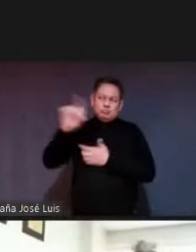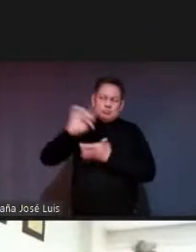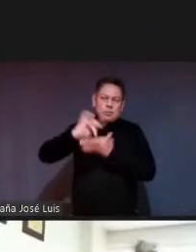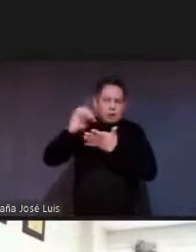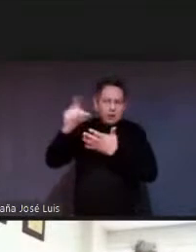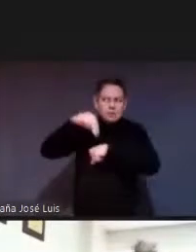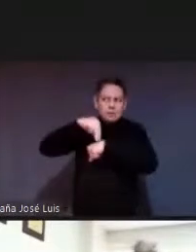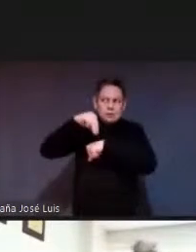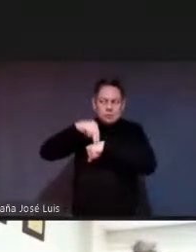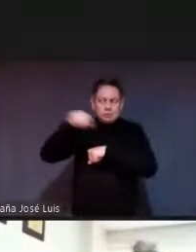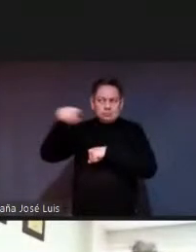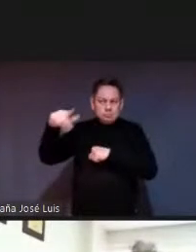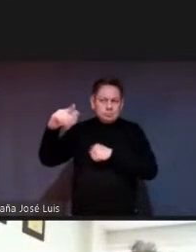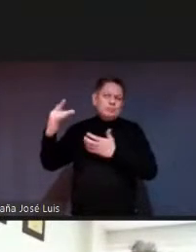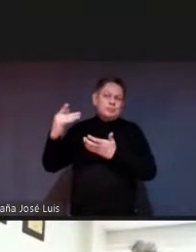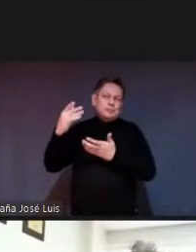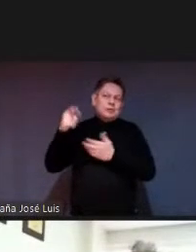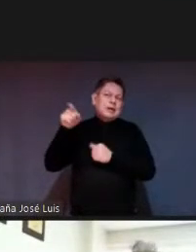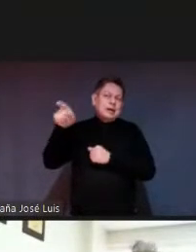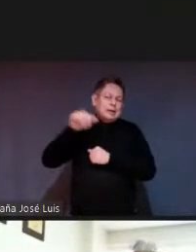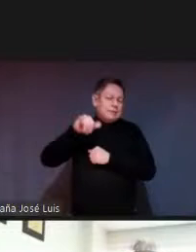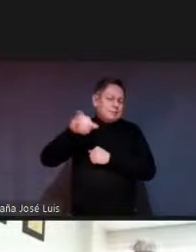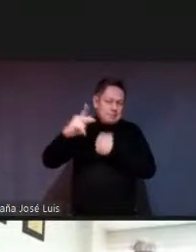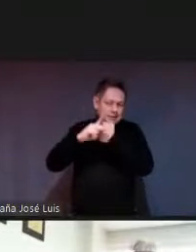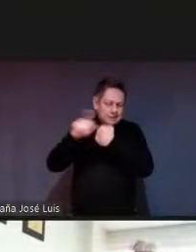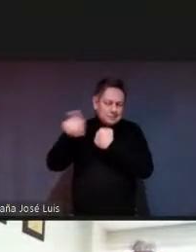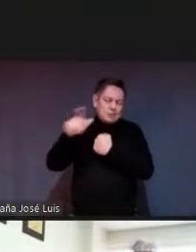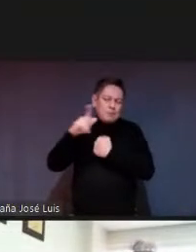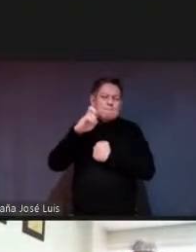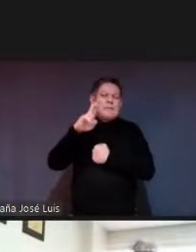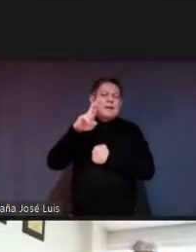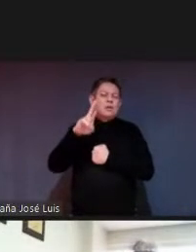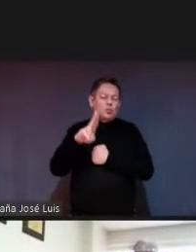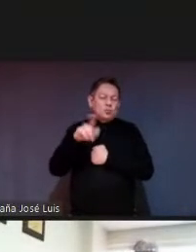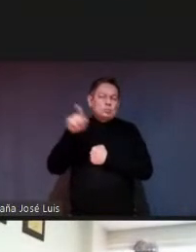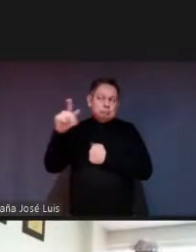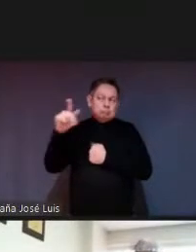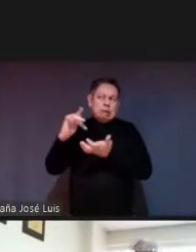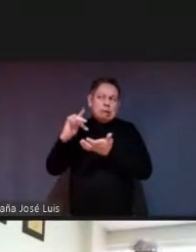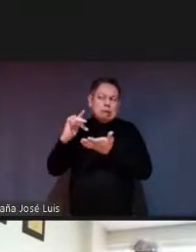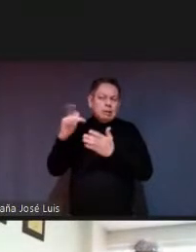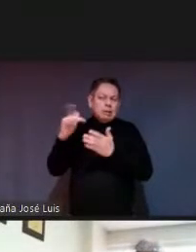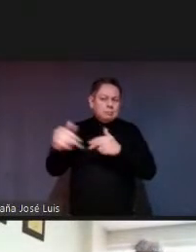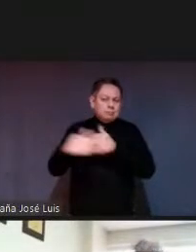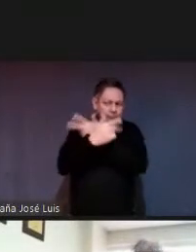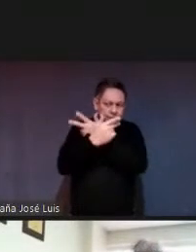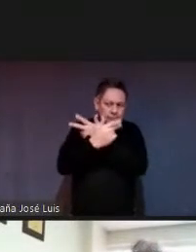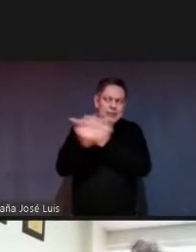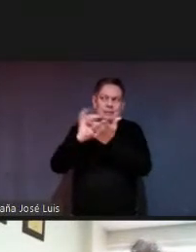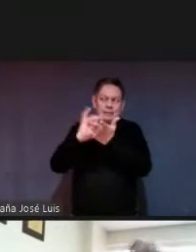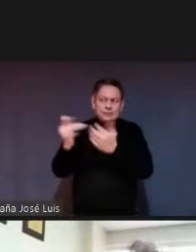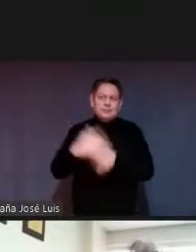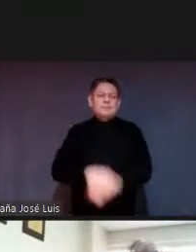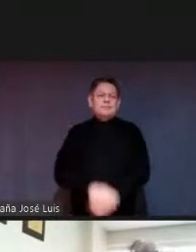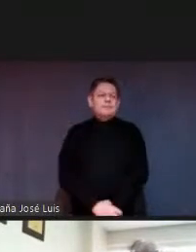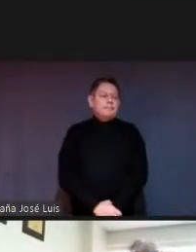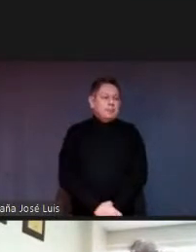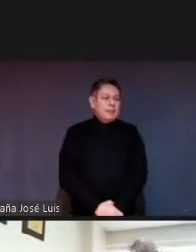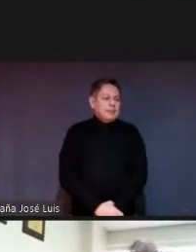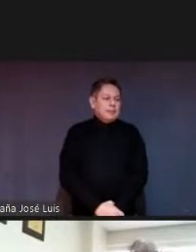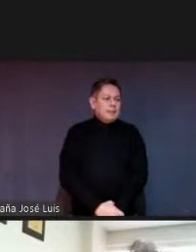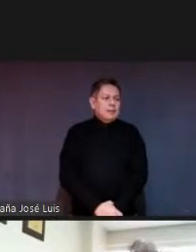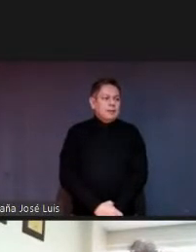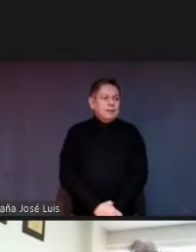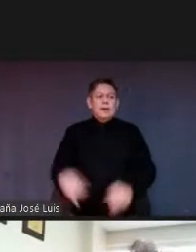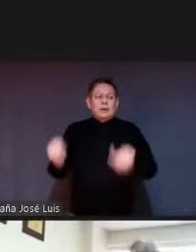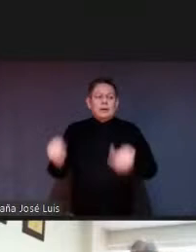Dr. Saavedra, for participating. Thank you for logging in from Peru to this session. I would